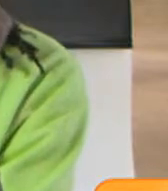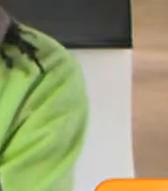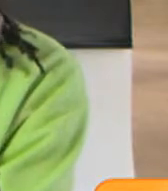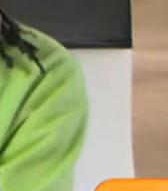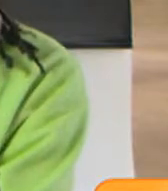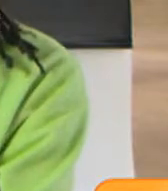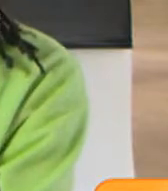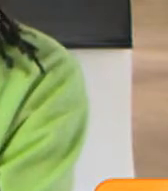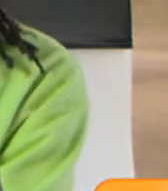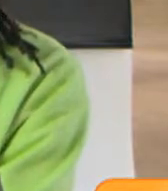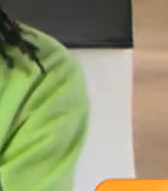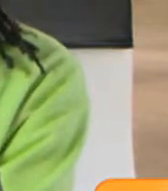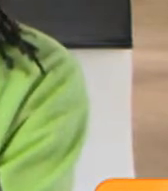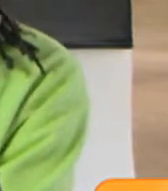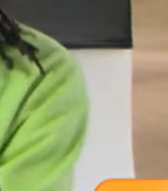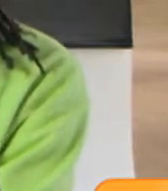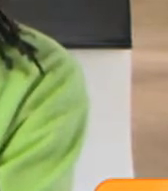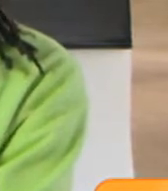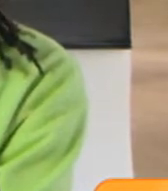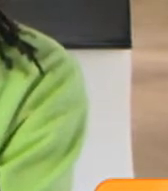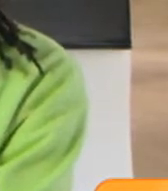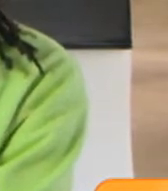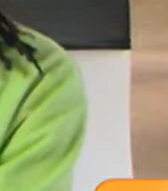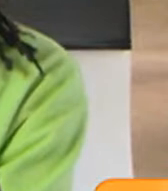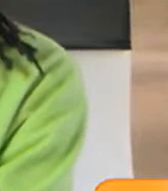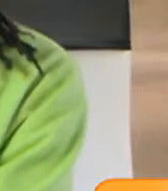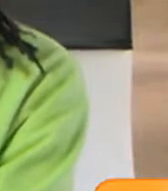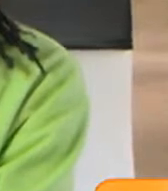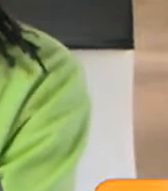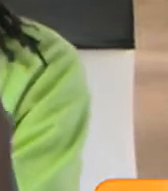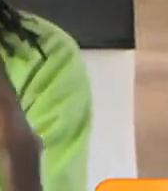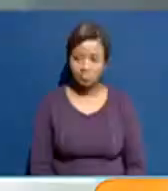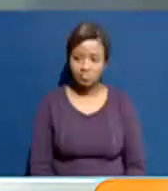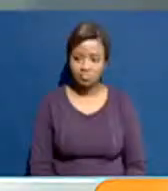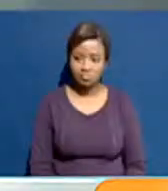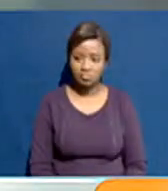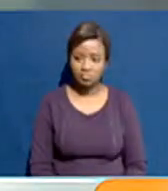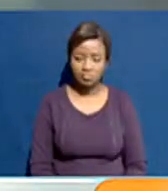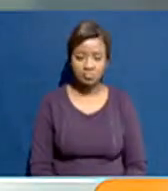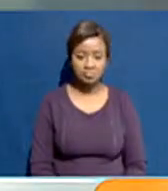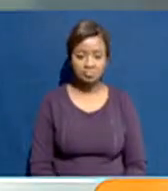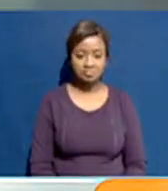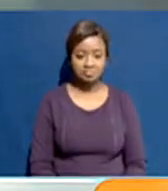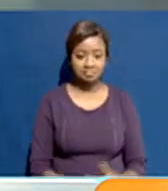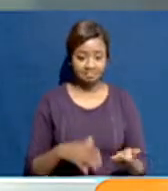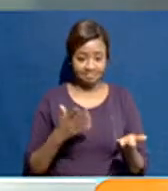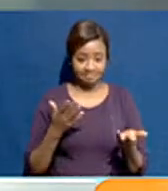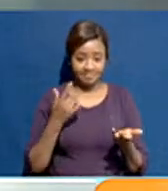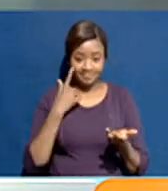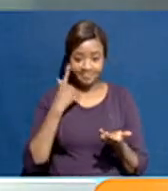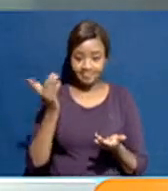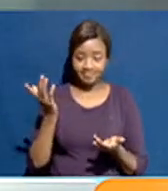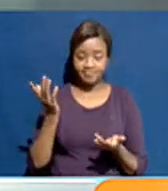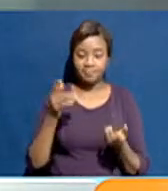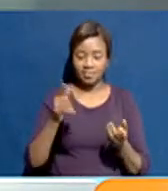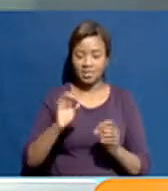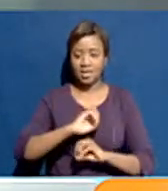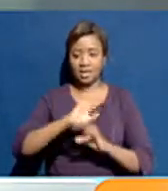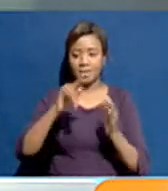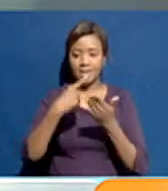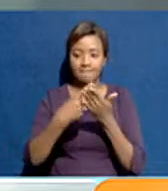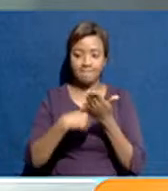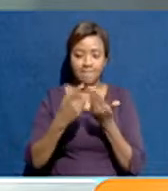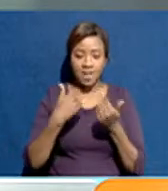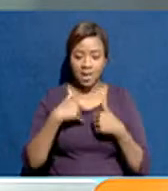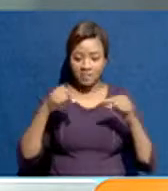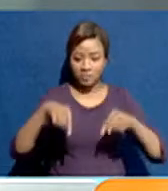threat in the country. Mary Mwoki, Citizen TV. And that is the conversation we're having with my panelists in studio here,